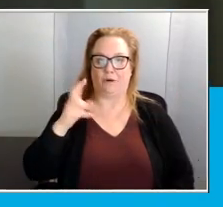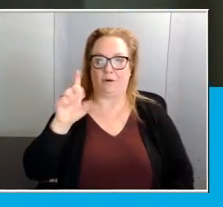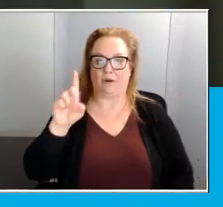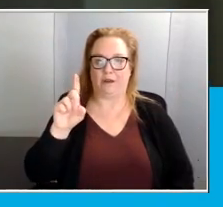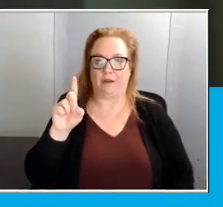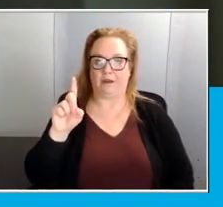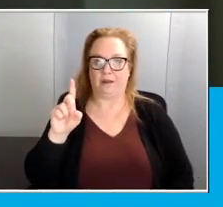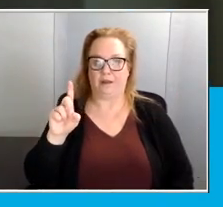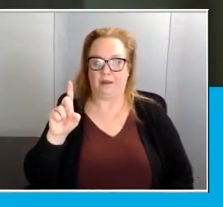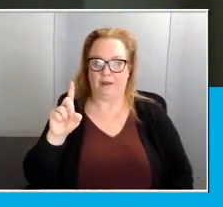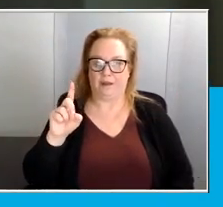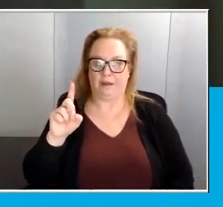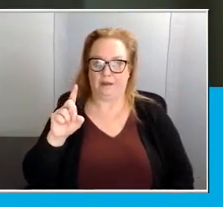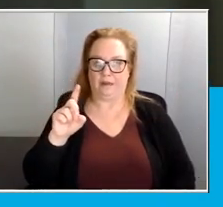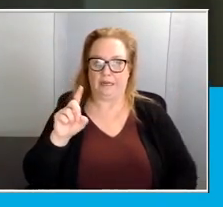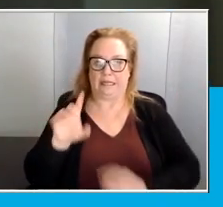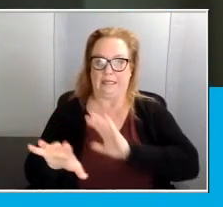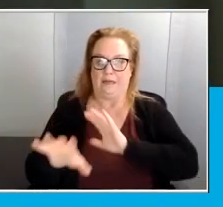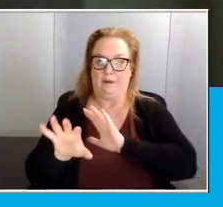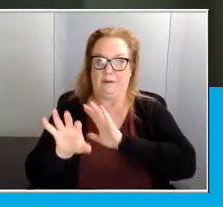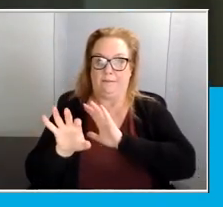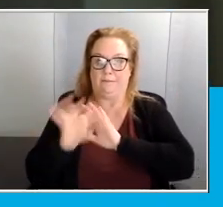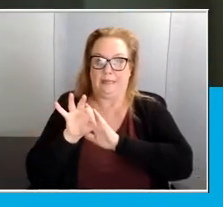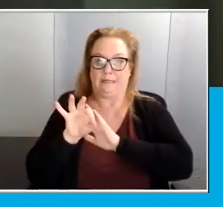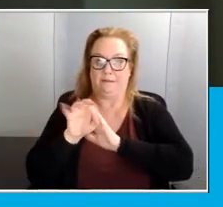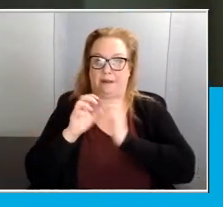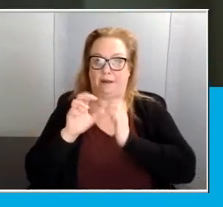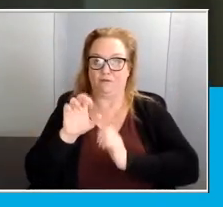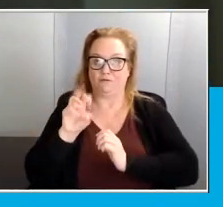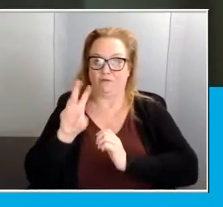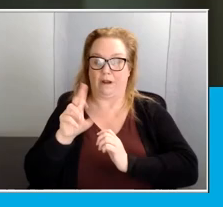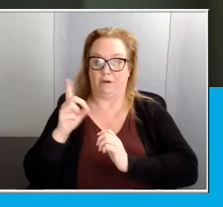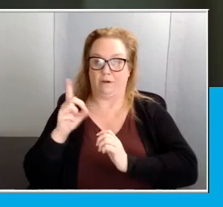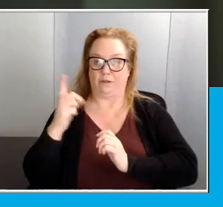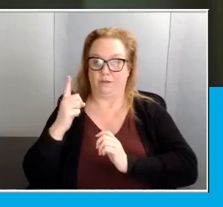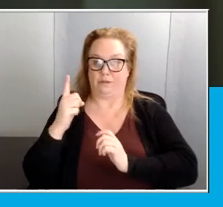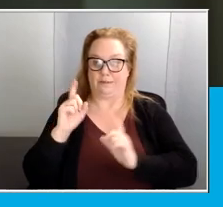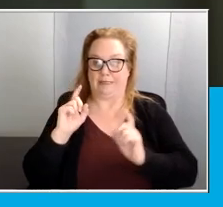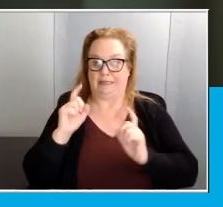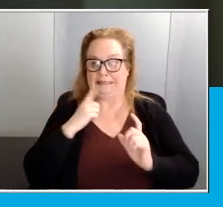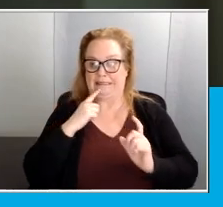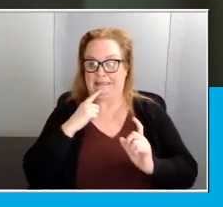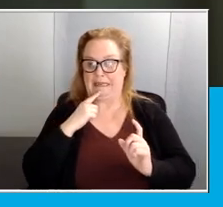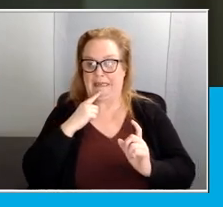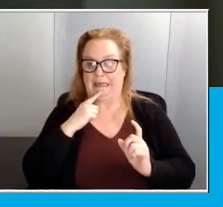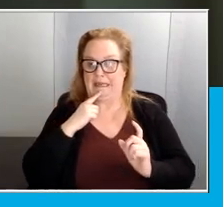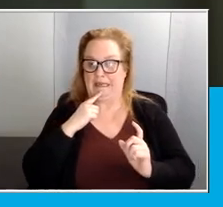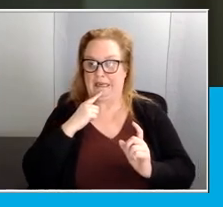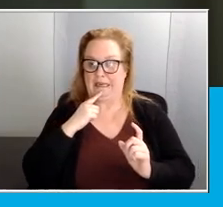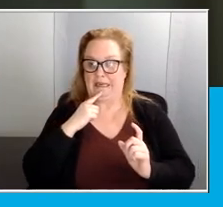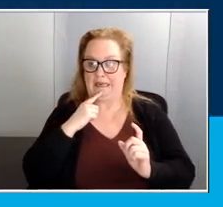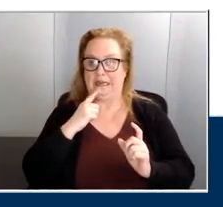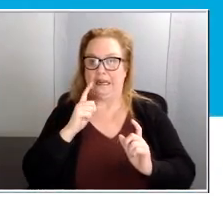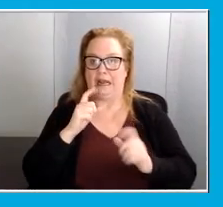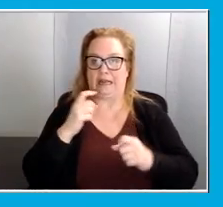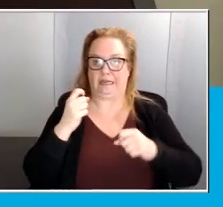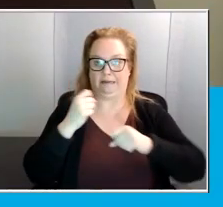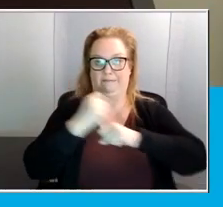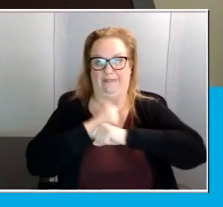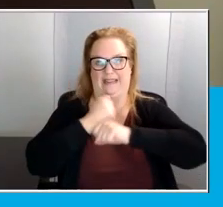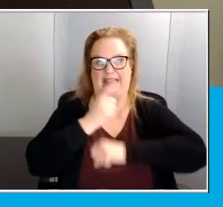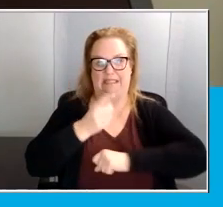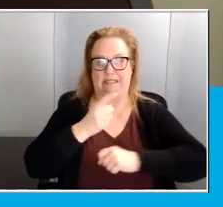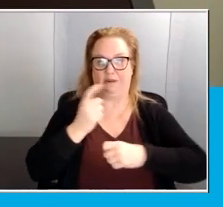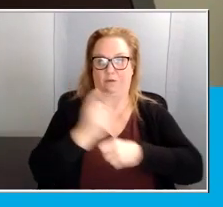they want to pick somebody out of a crowd that's doing something and can say, you know what, I can beat this and so can you.